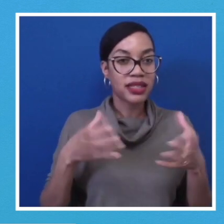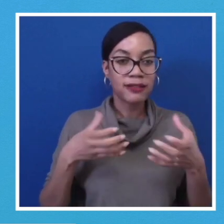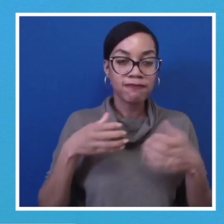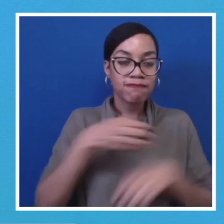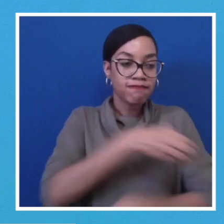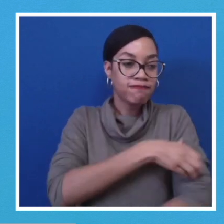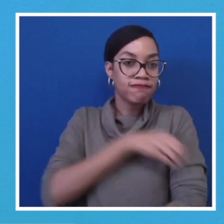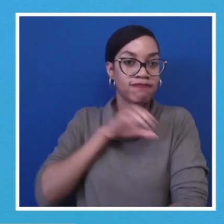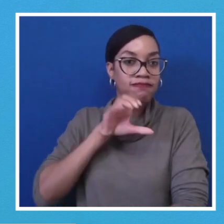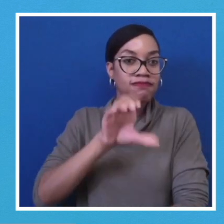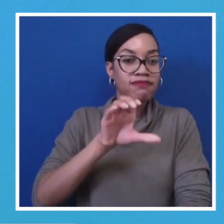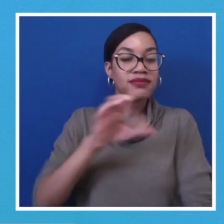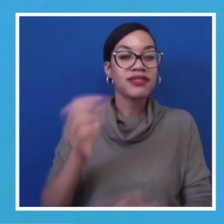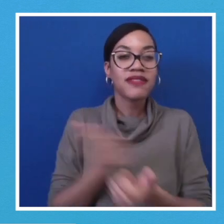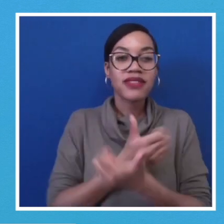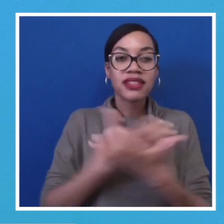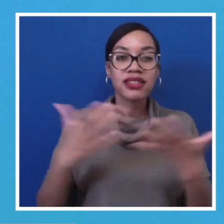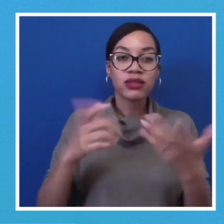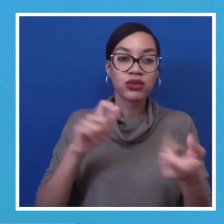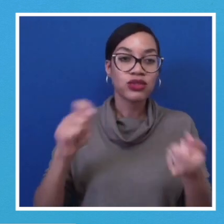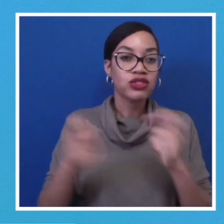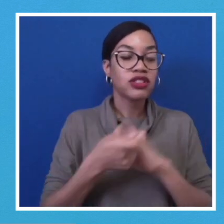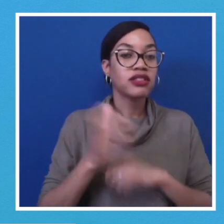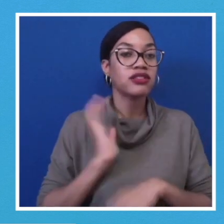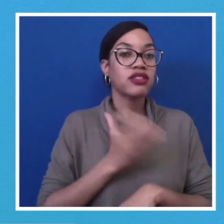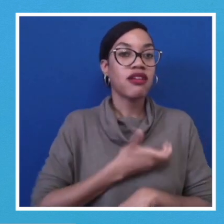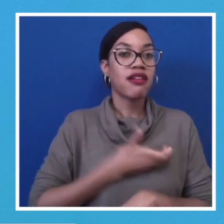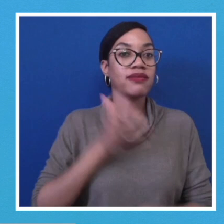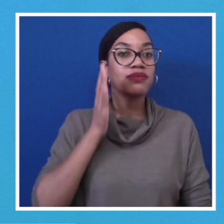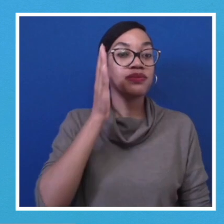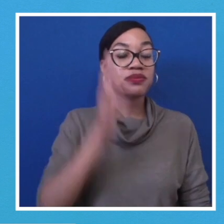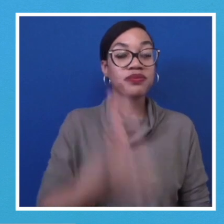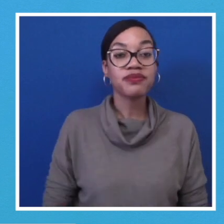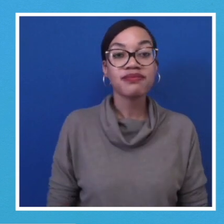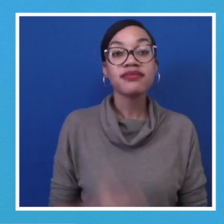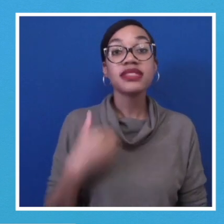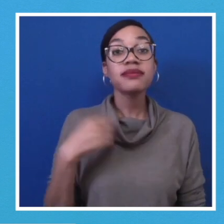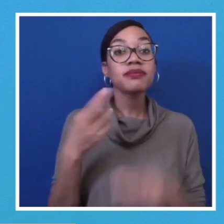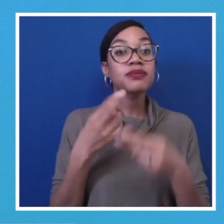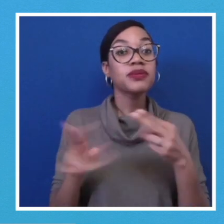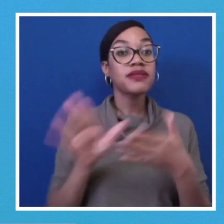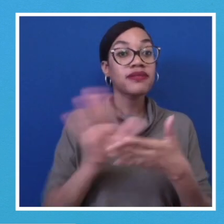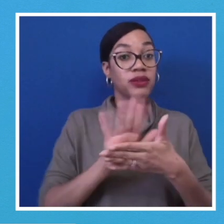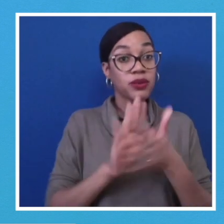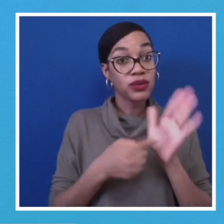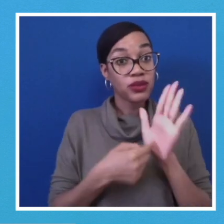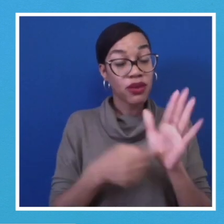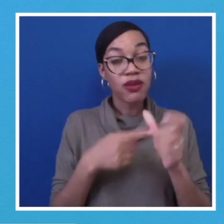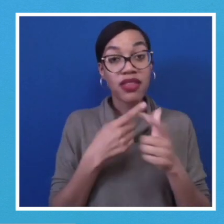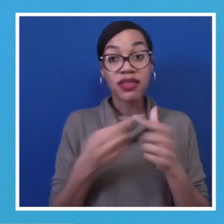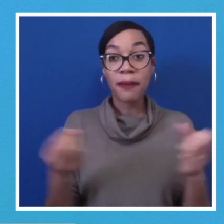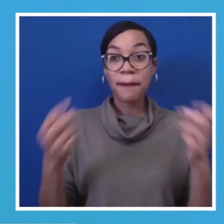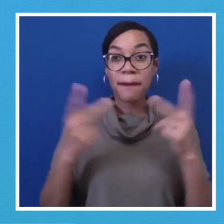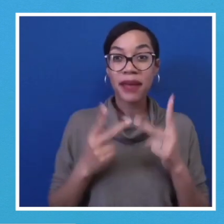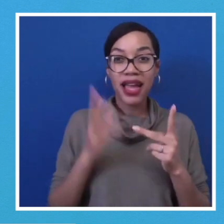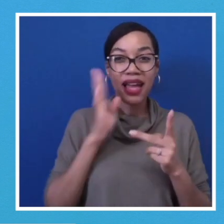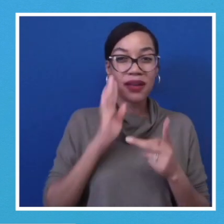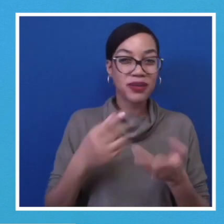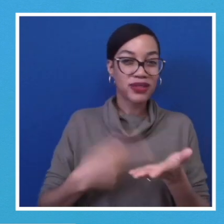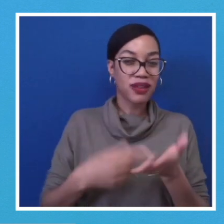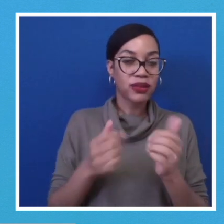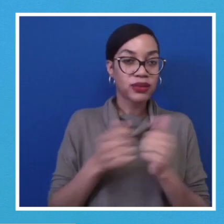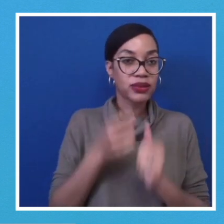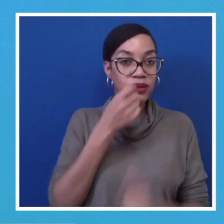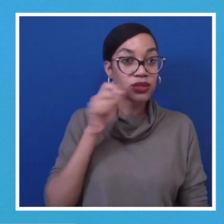that. We have a brief video to share with you. And when we come back, we're going to speak with a